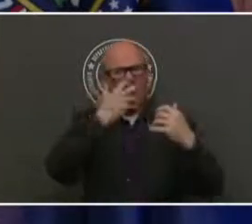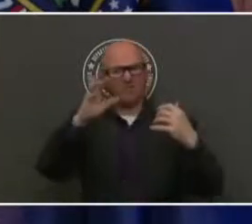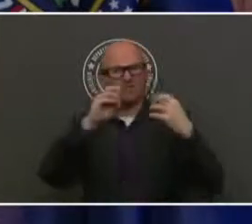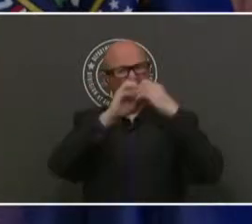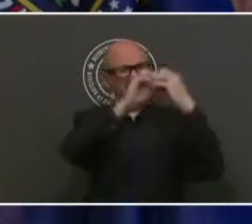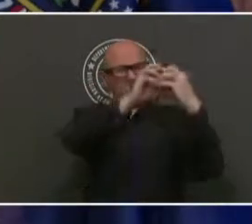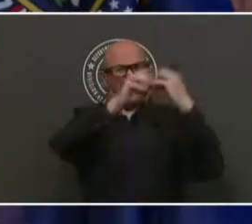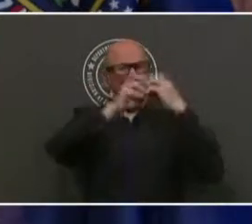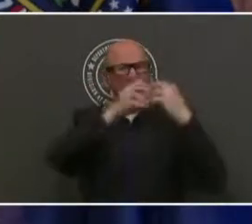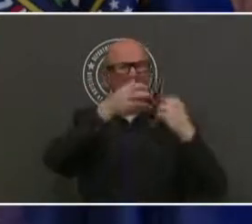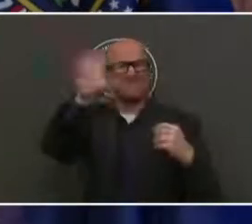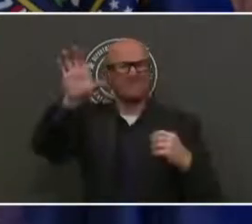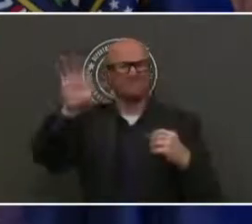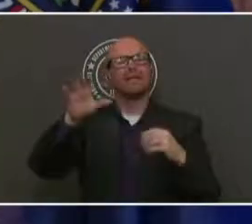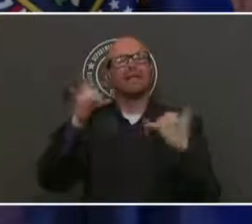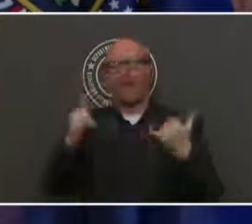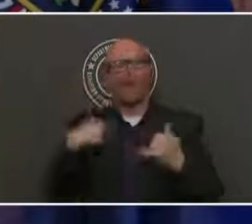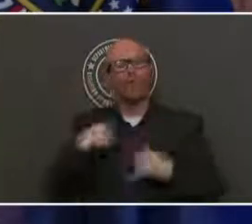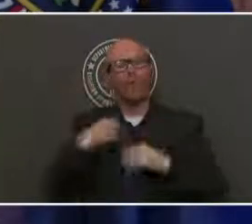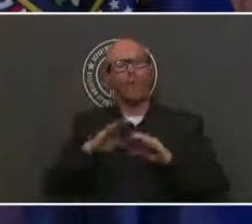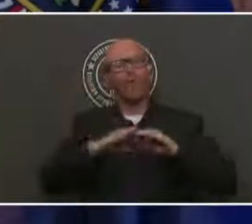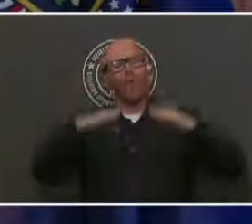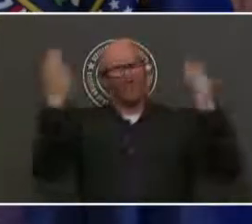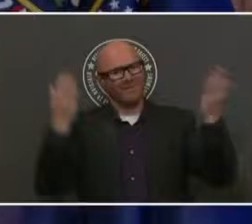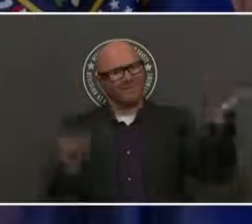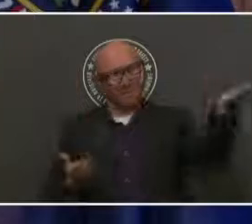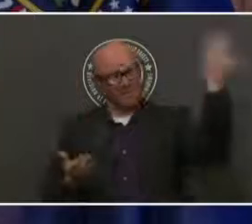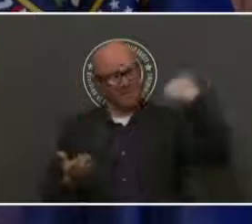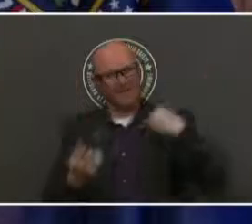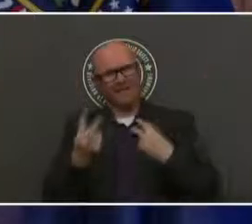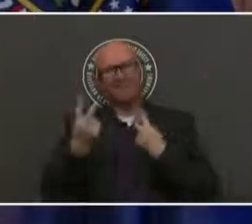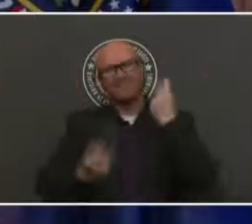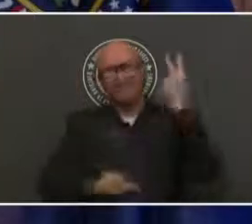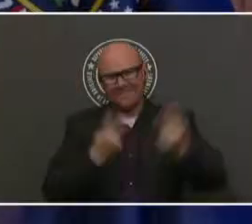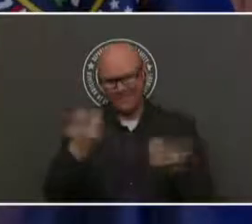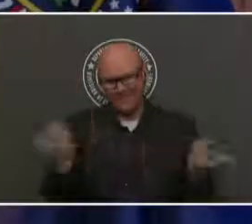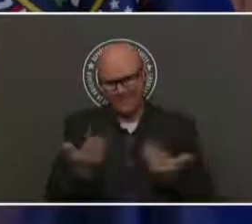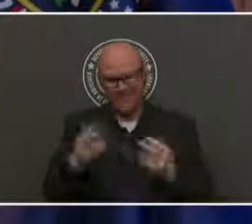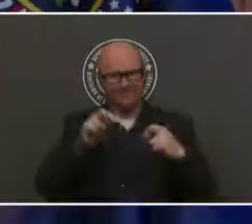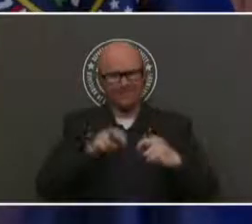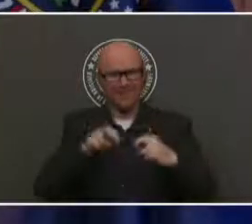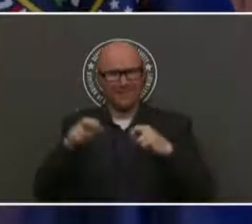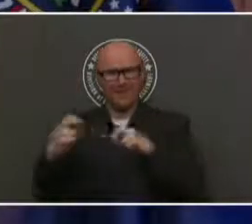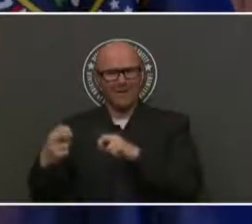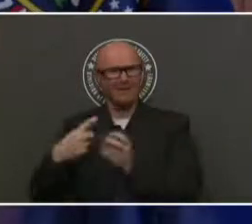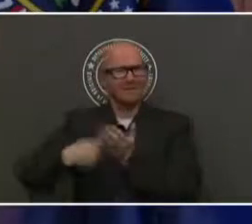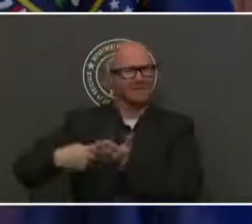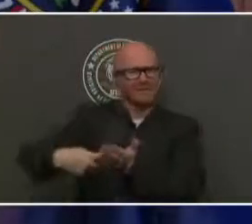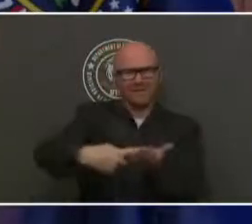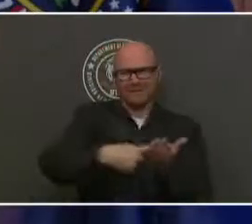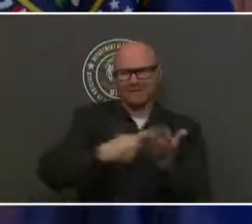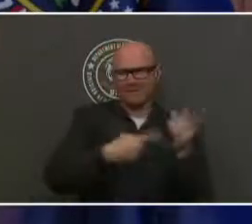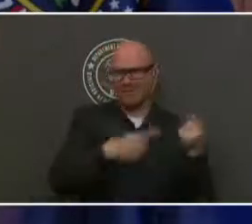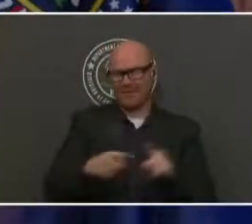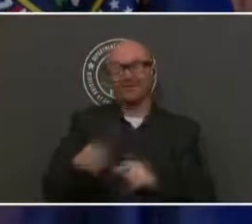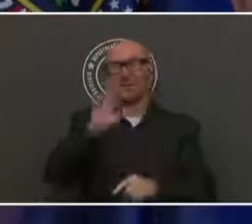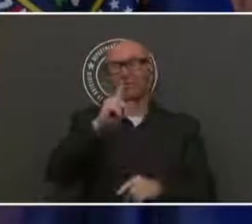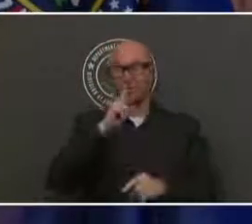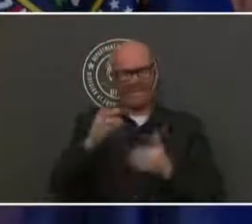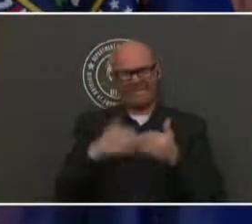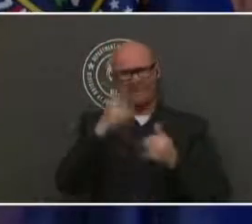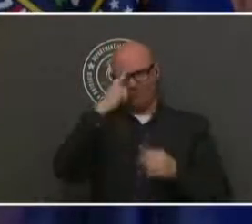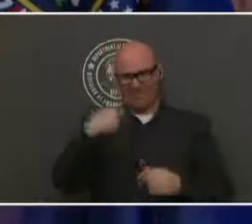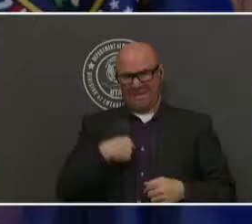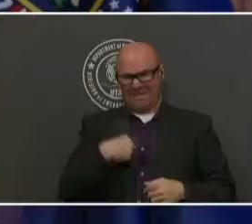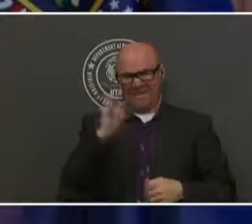trying to. It would be really easy to make this a wedge issue. It would be really easy for me and my